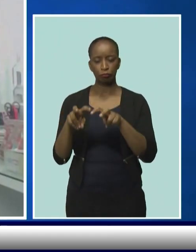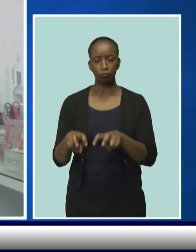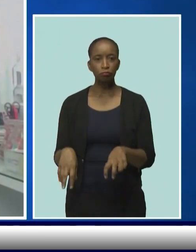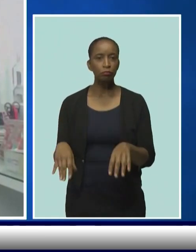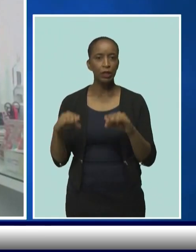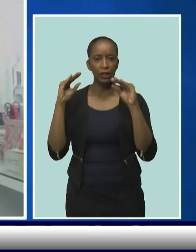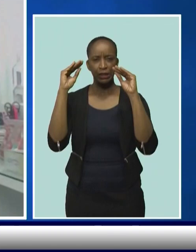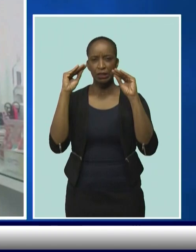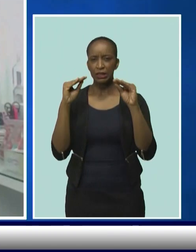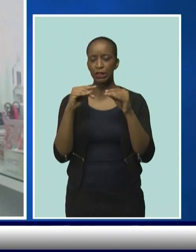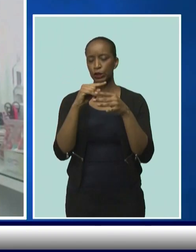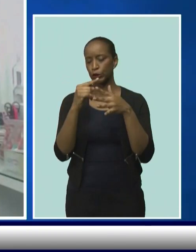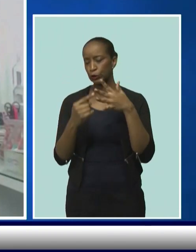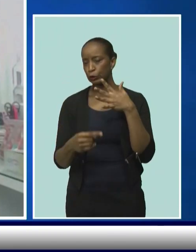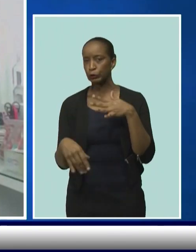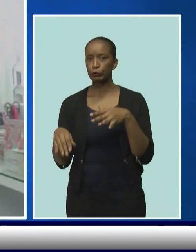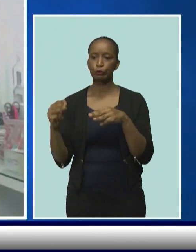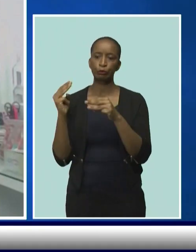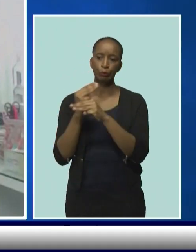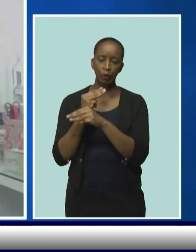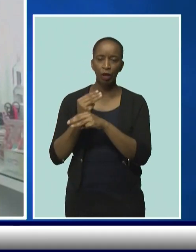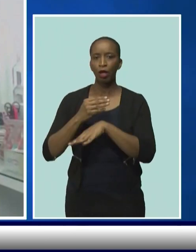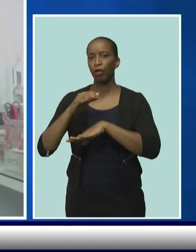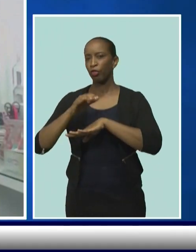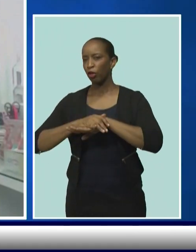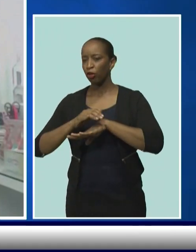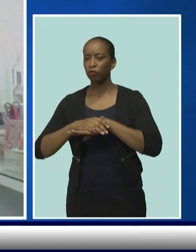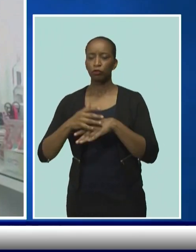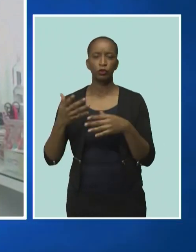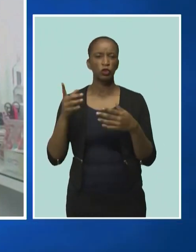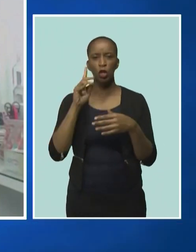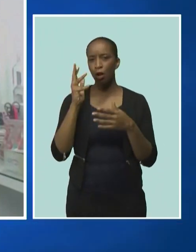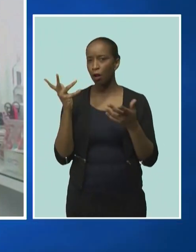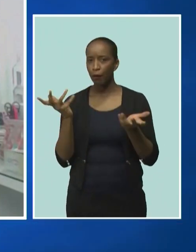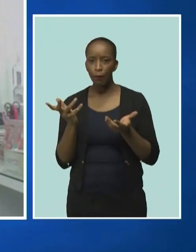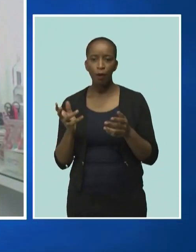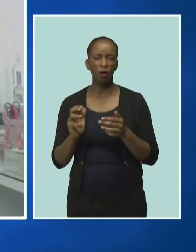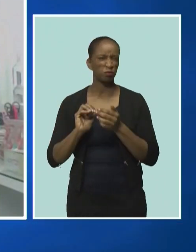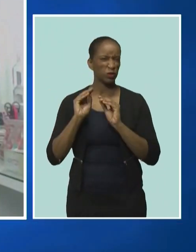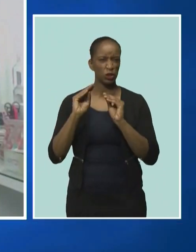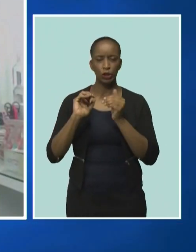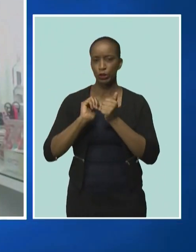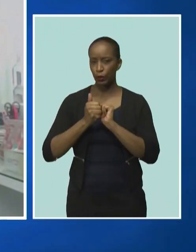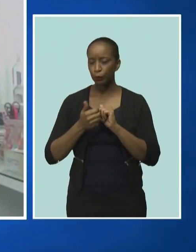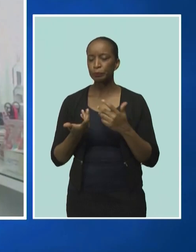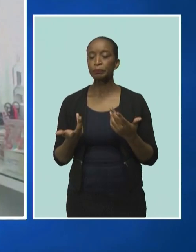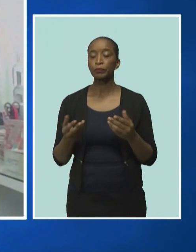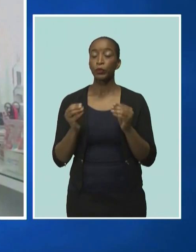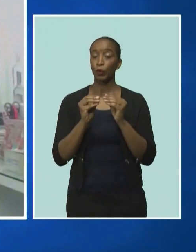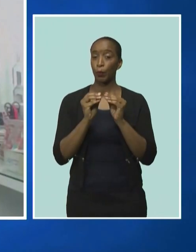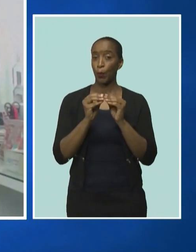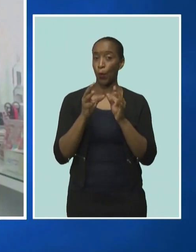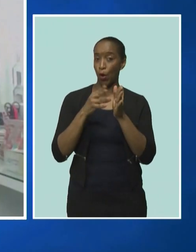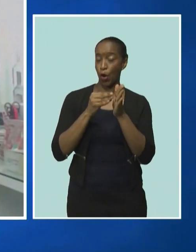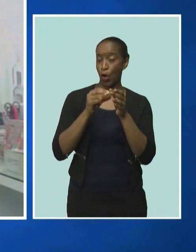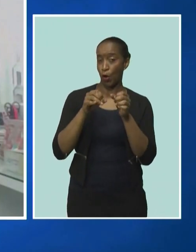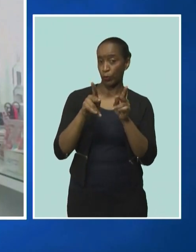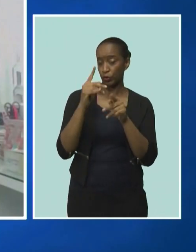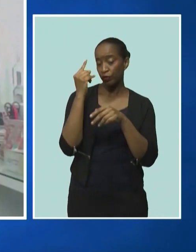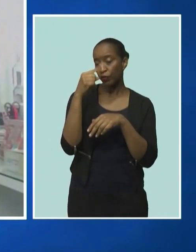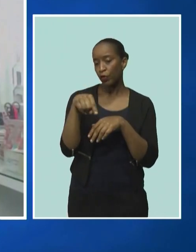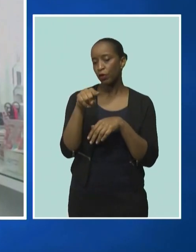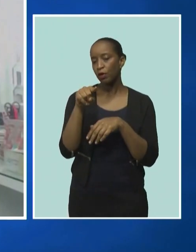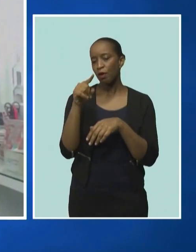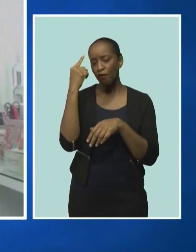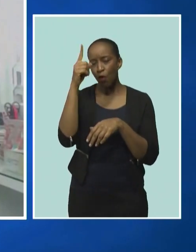we provide professional development opportunities for our teachers and educational leaders. We agreed